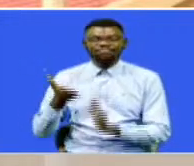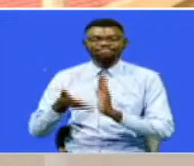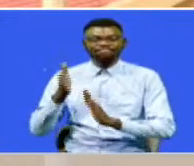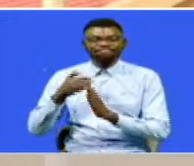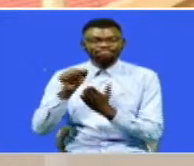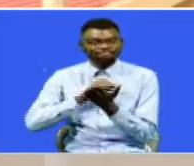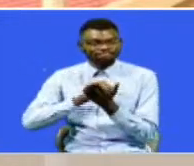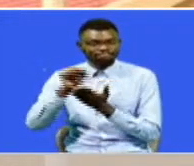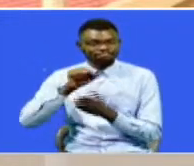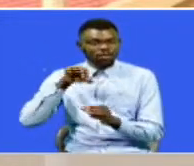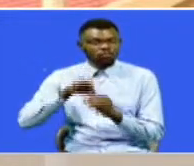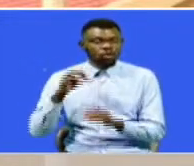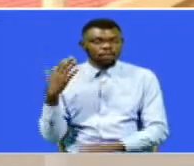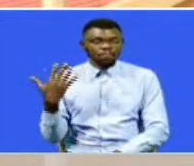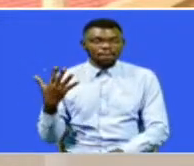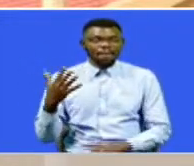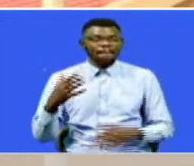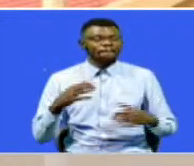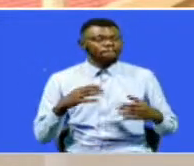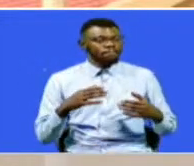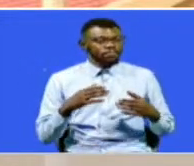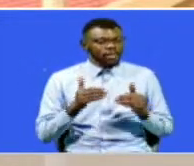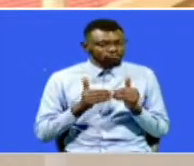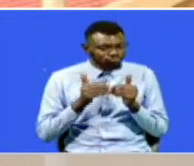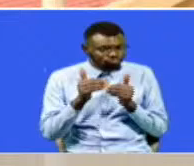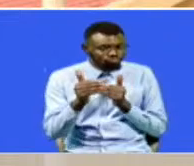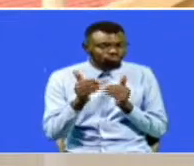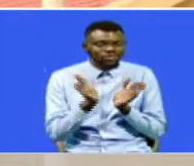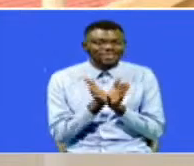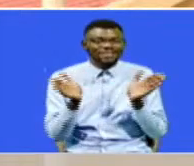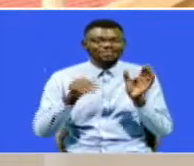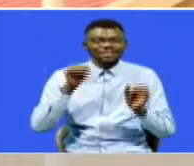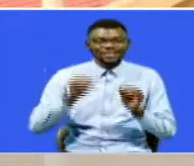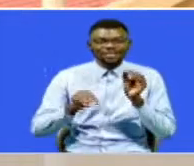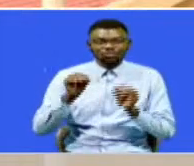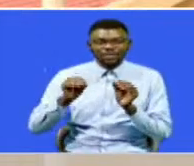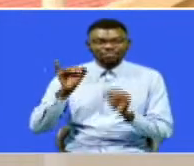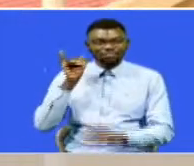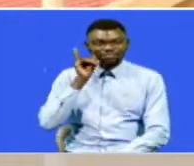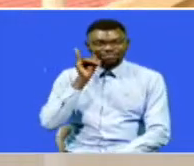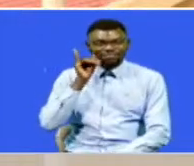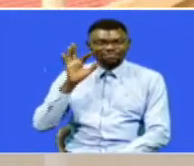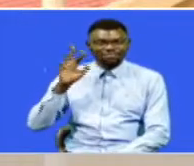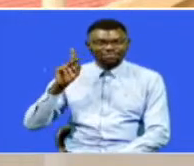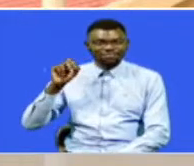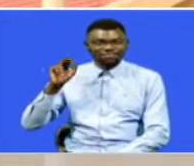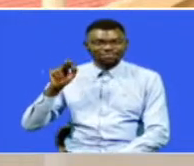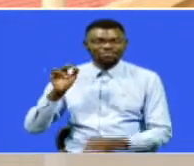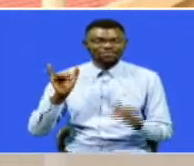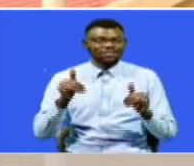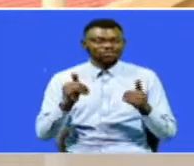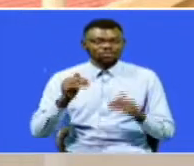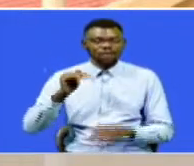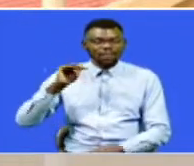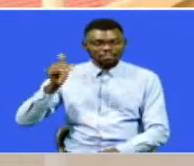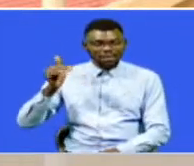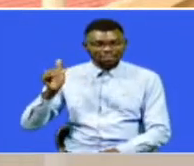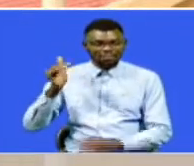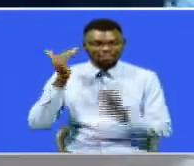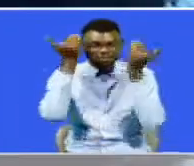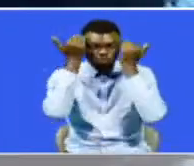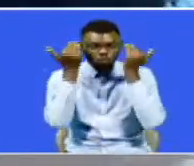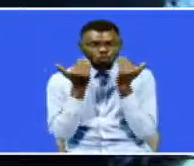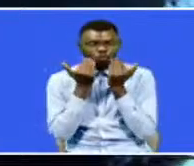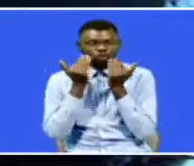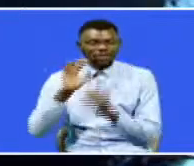the ballot papers of candidates in the August 9 general election. Emmanuel Toh, KTN News, Milimani Law Courts, Nairobi.